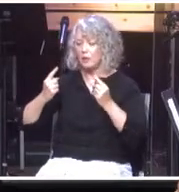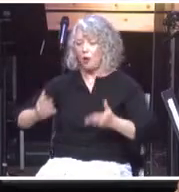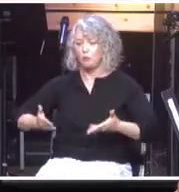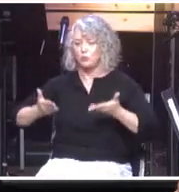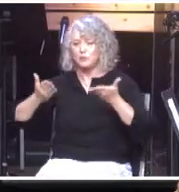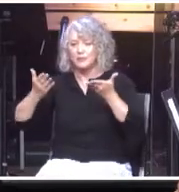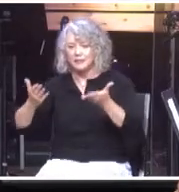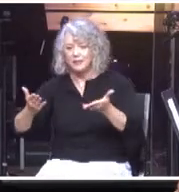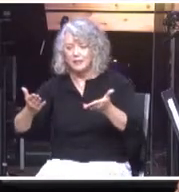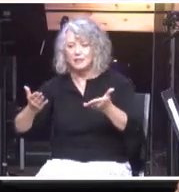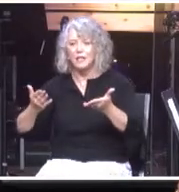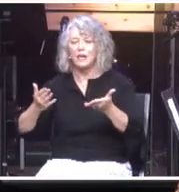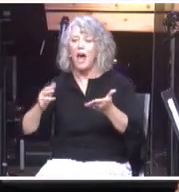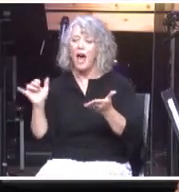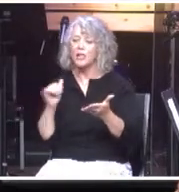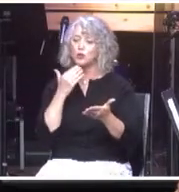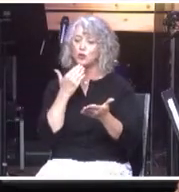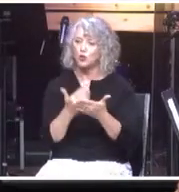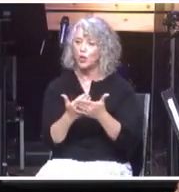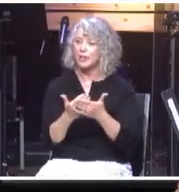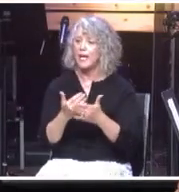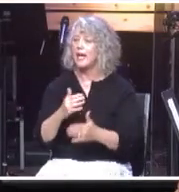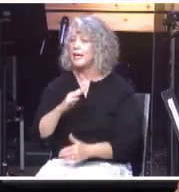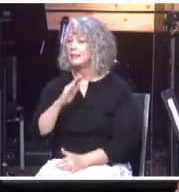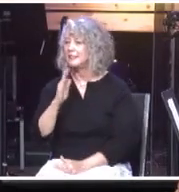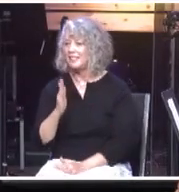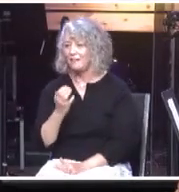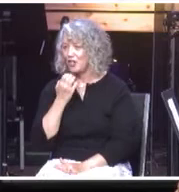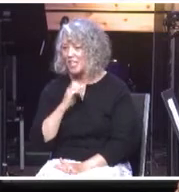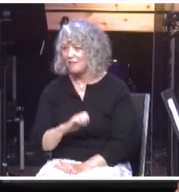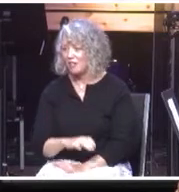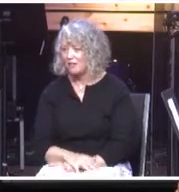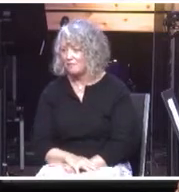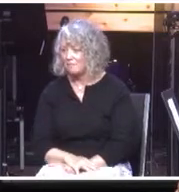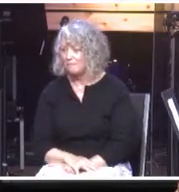are always thoughts of good, never of evil.